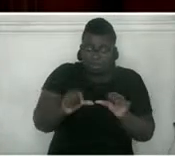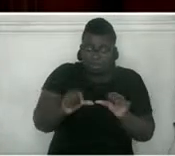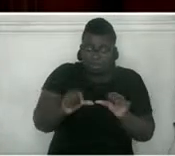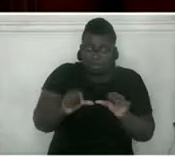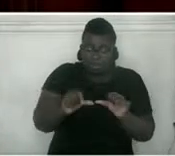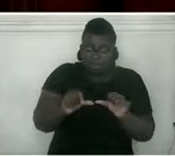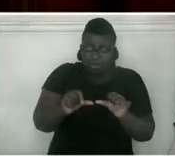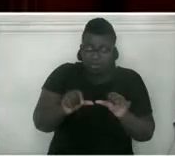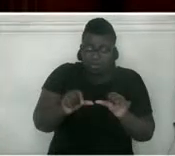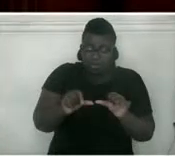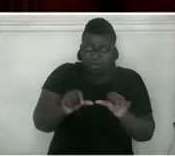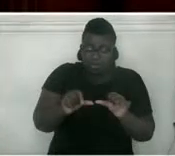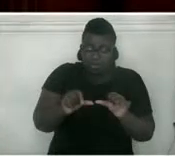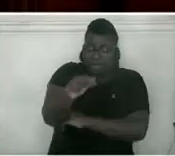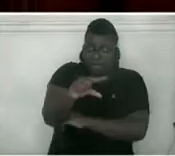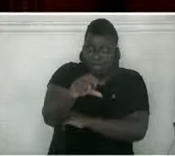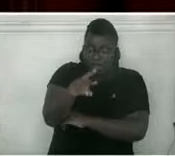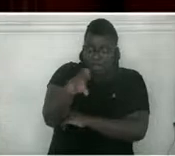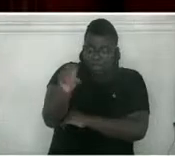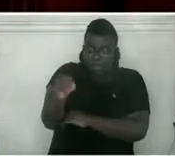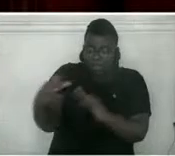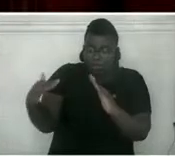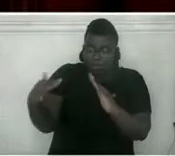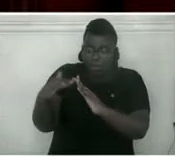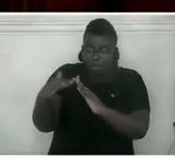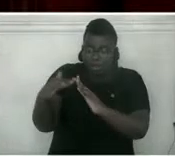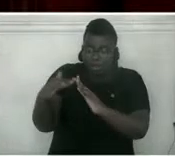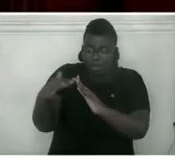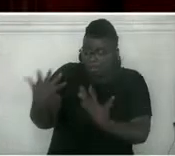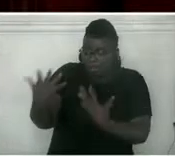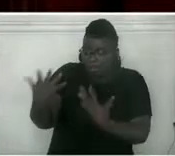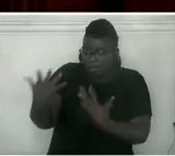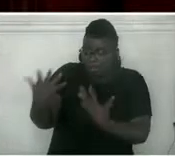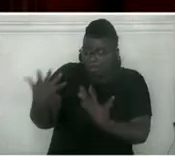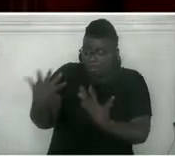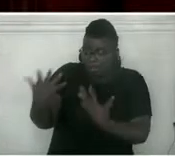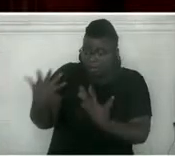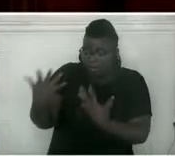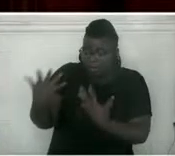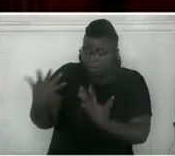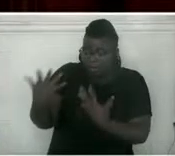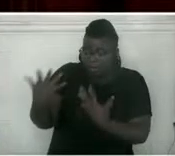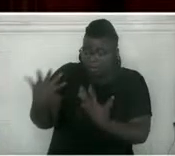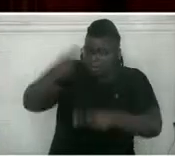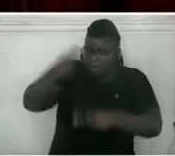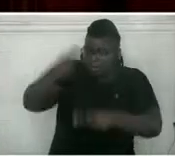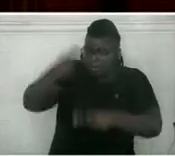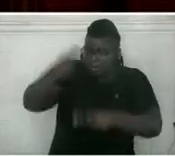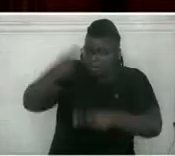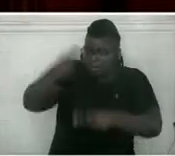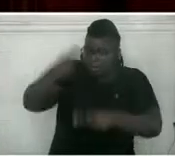the agri-hubs. Currently, the implementation plan has been finalized, and during